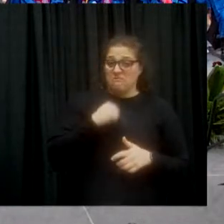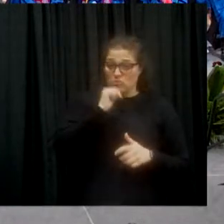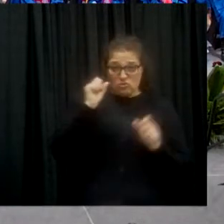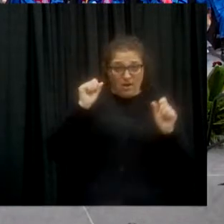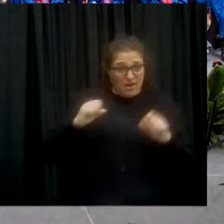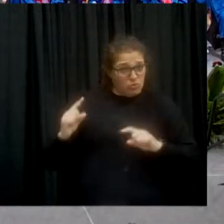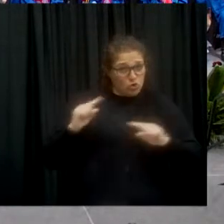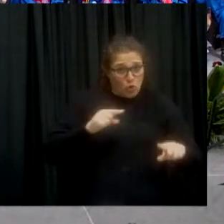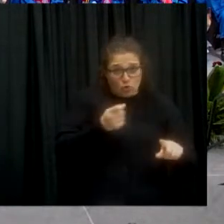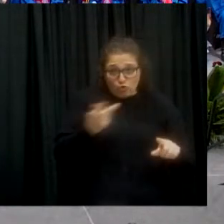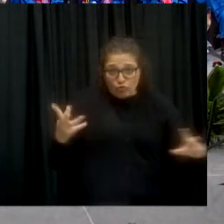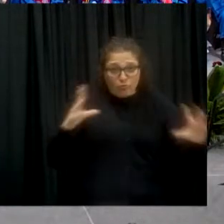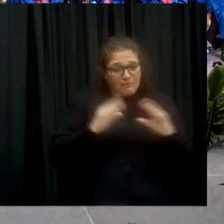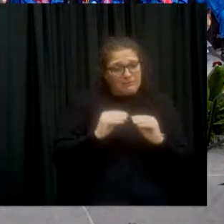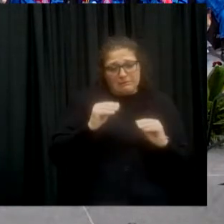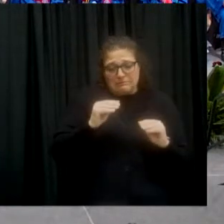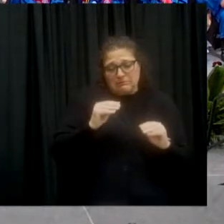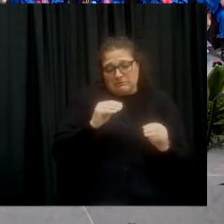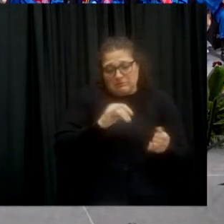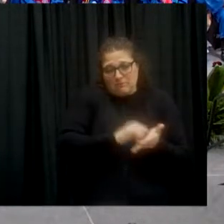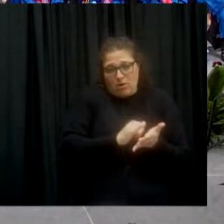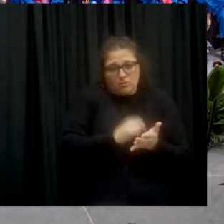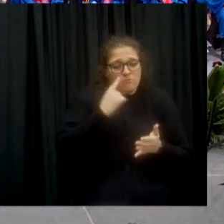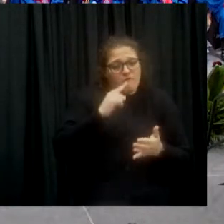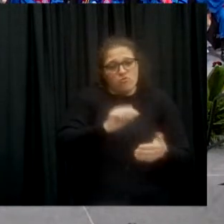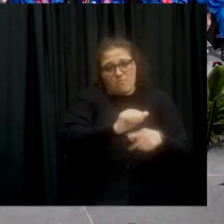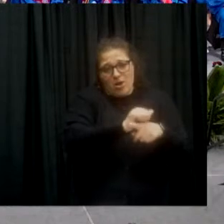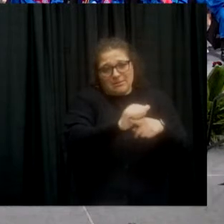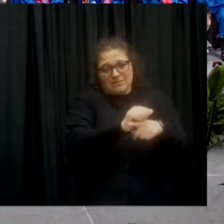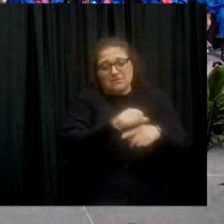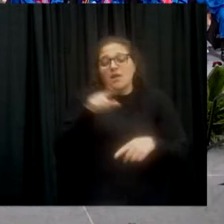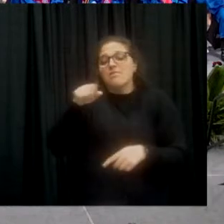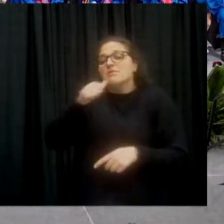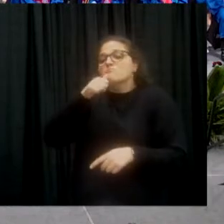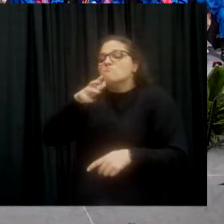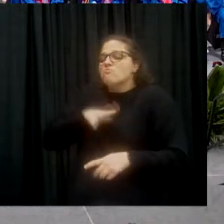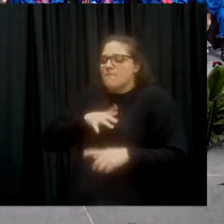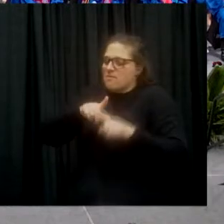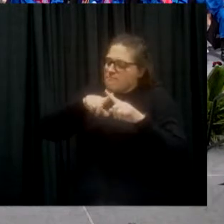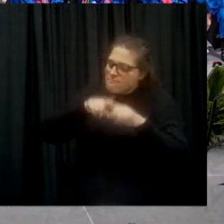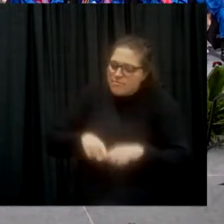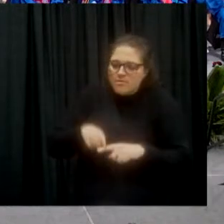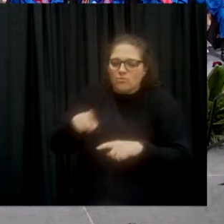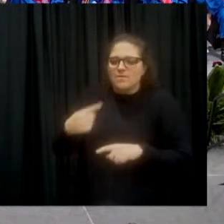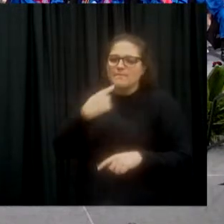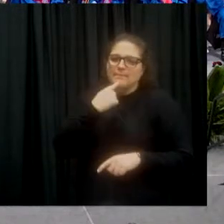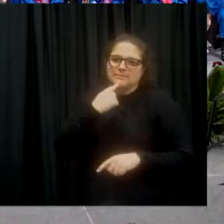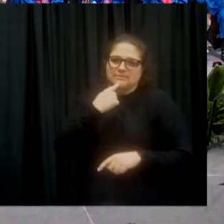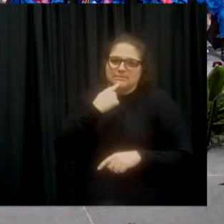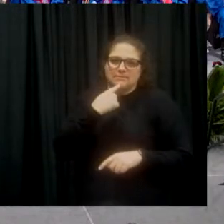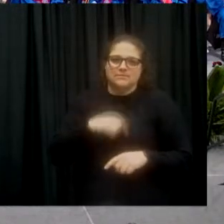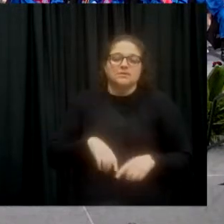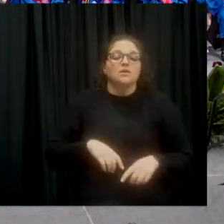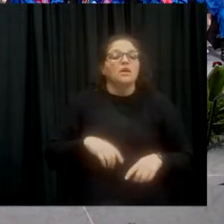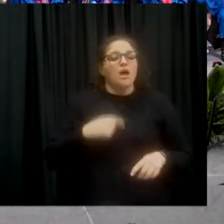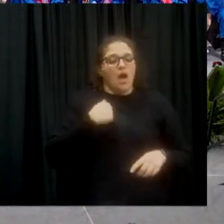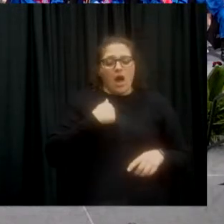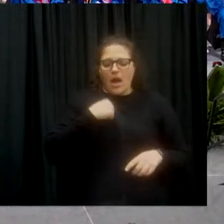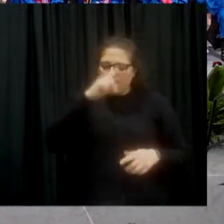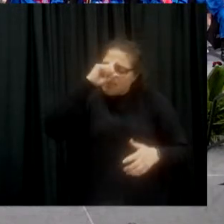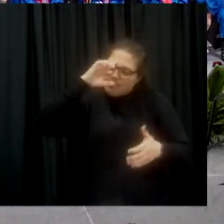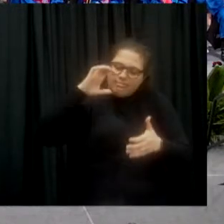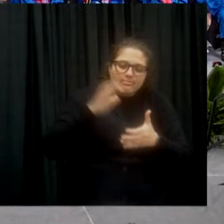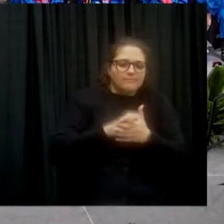able to attend a few meetings and do tasks because of rehearsals, she's the person I would always count on to do what I missed. I